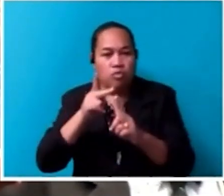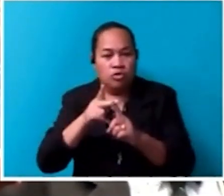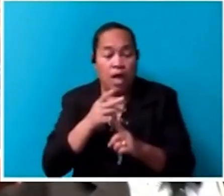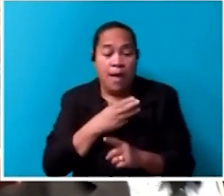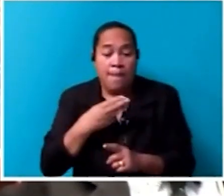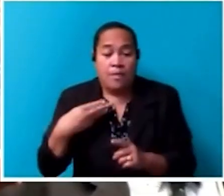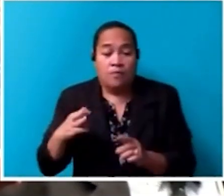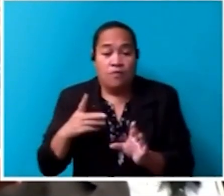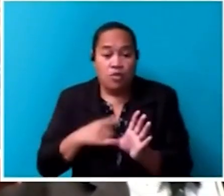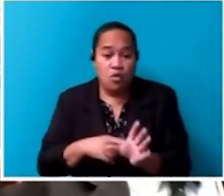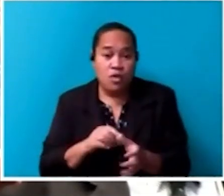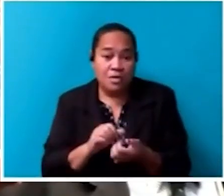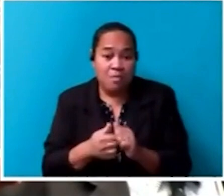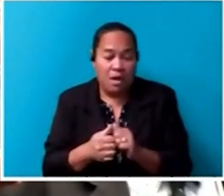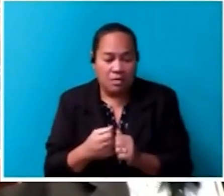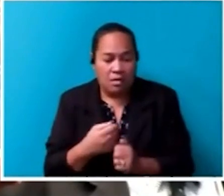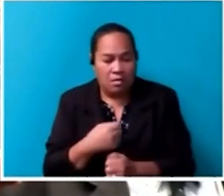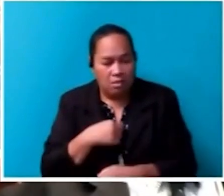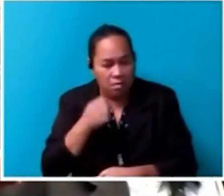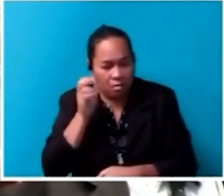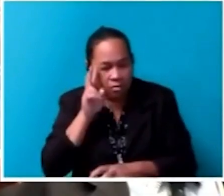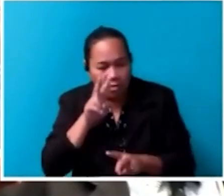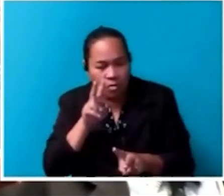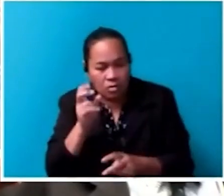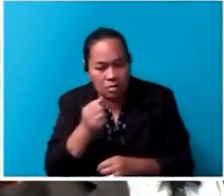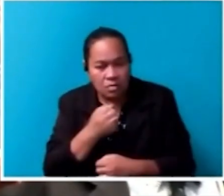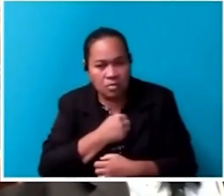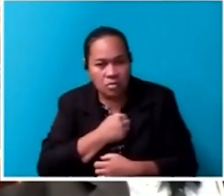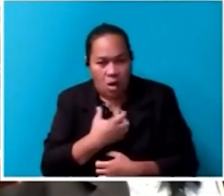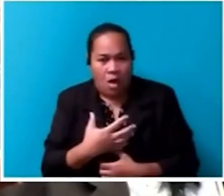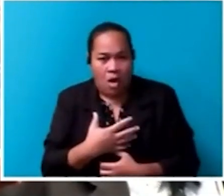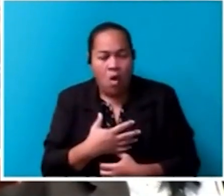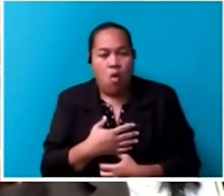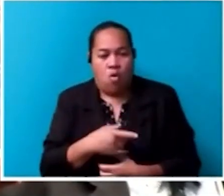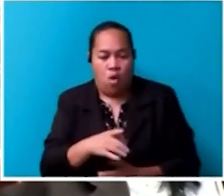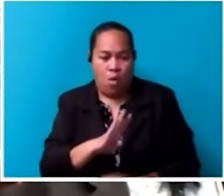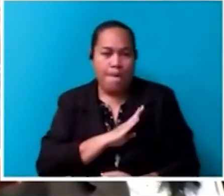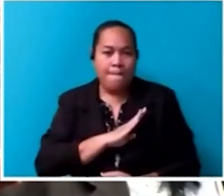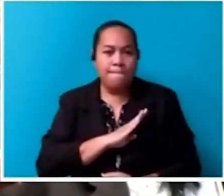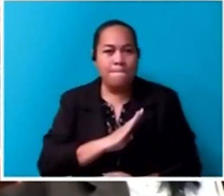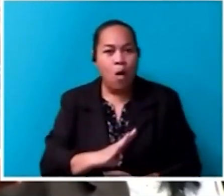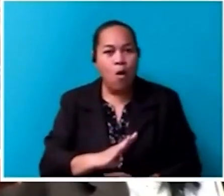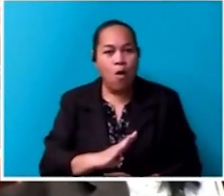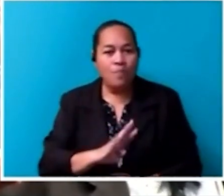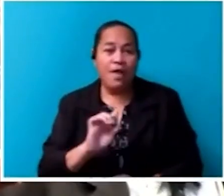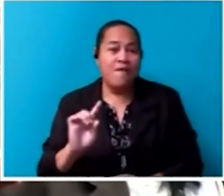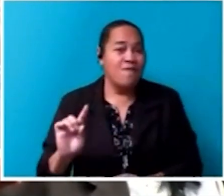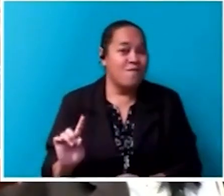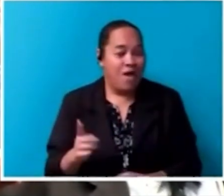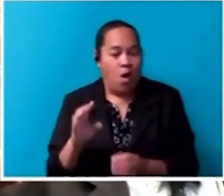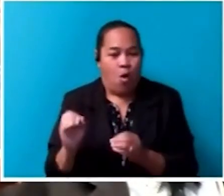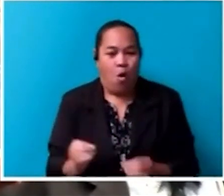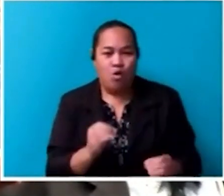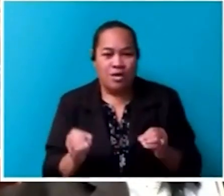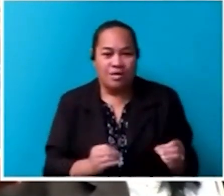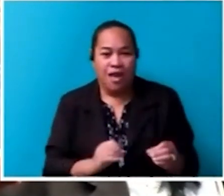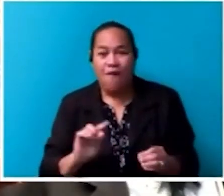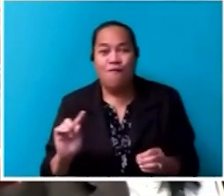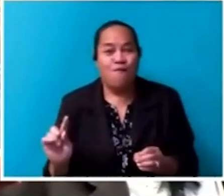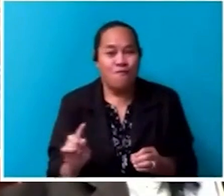Sports, inspired by this vision, took the bold step of organizing the first ever Christmas on the